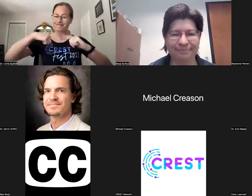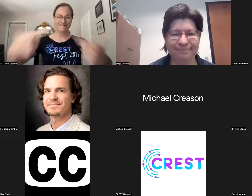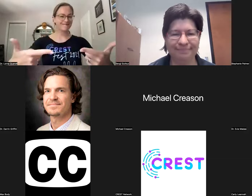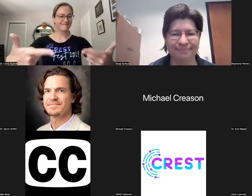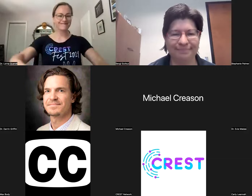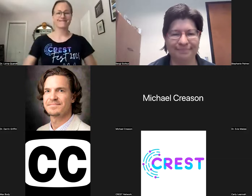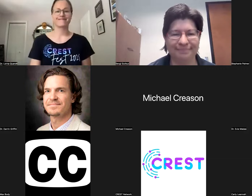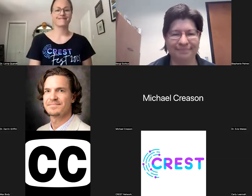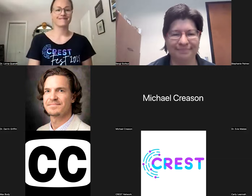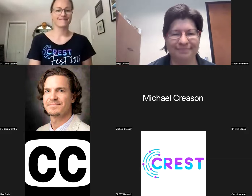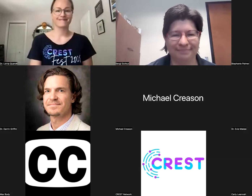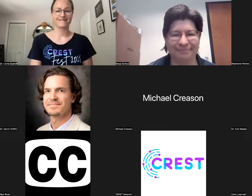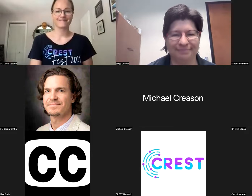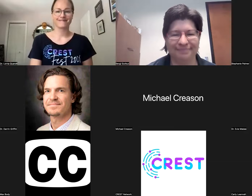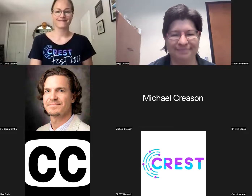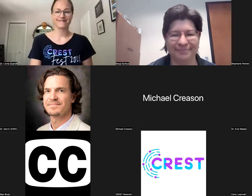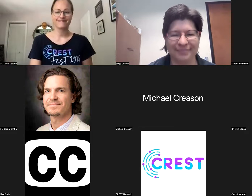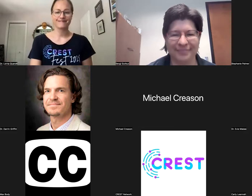for joining us, and welcome.